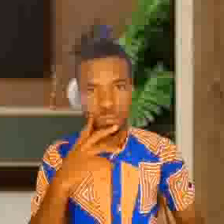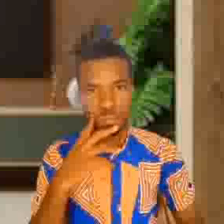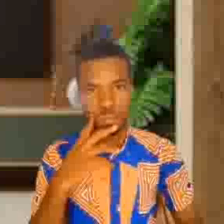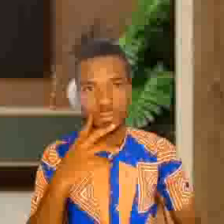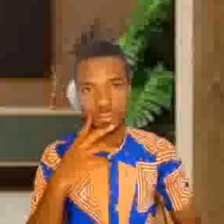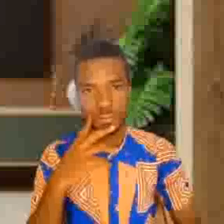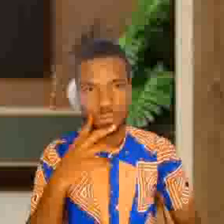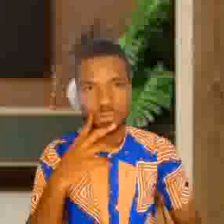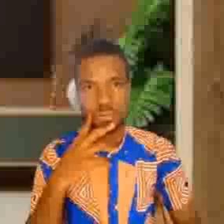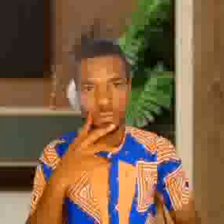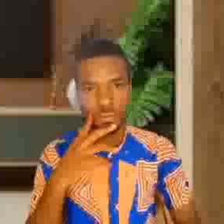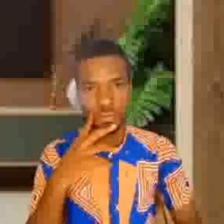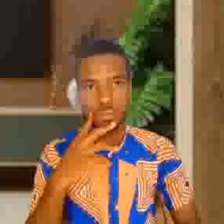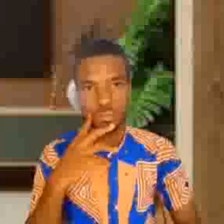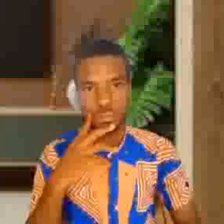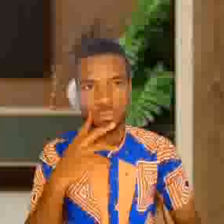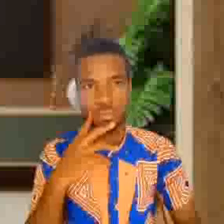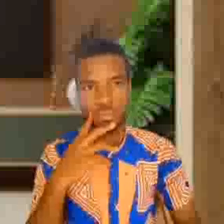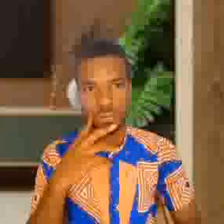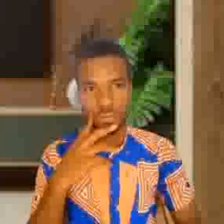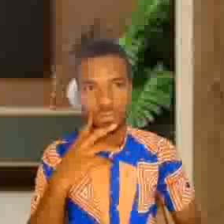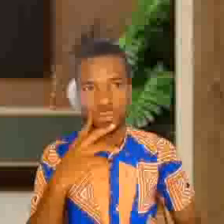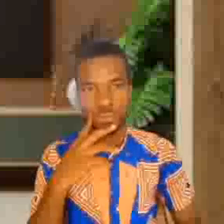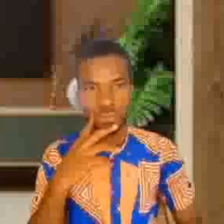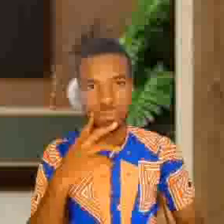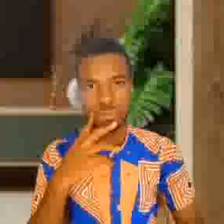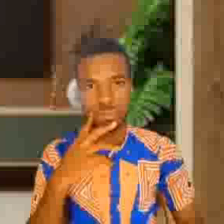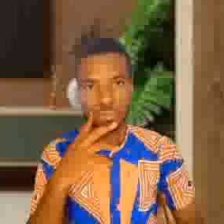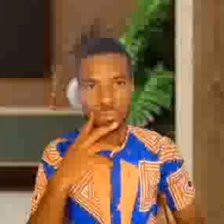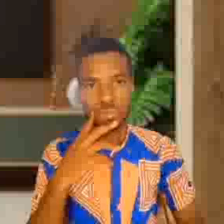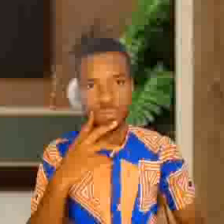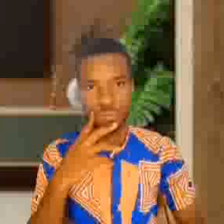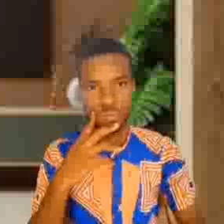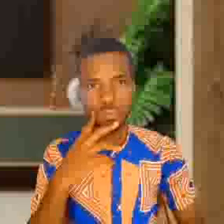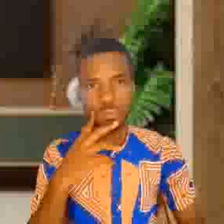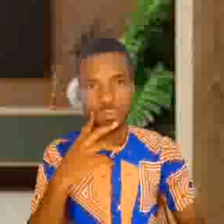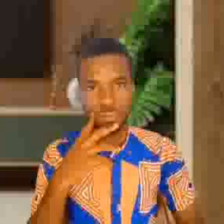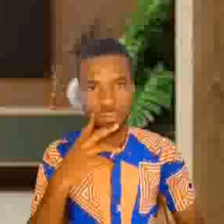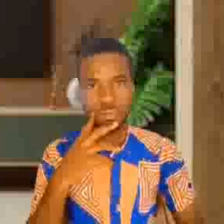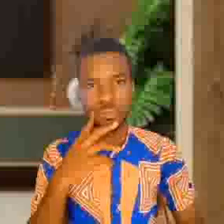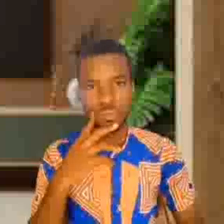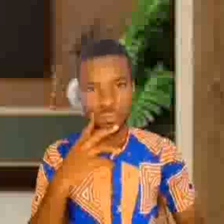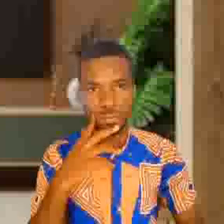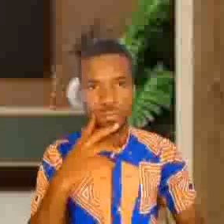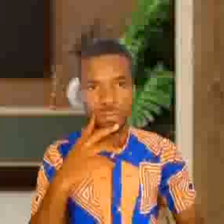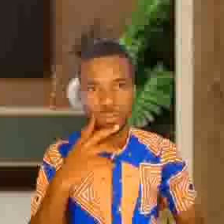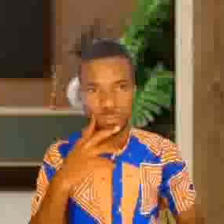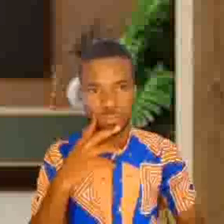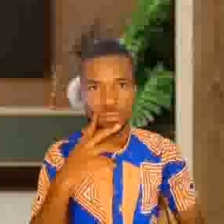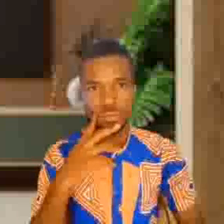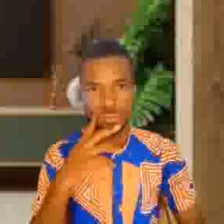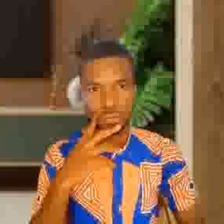had been no rain in the land. See, God doesn't want you to make a god out of the direction he gave you.